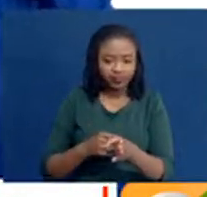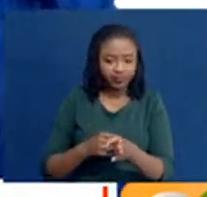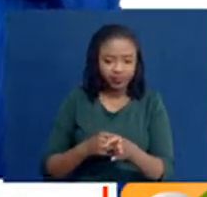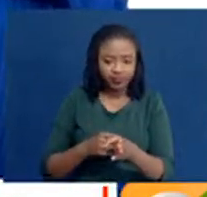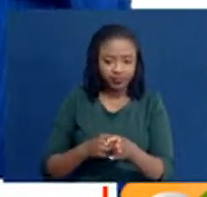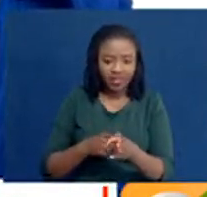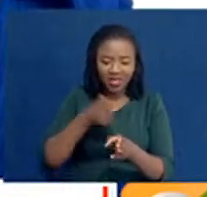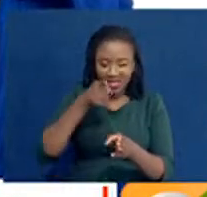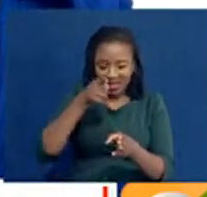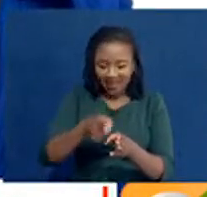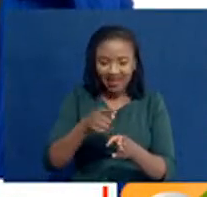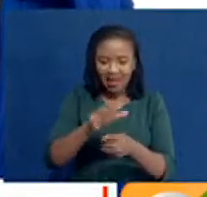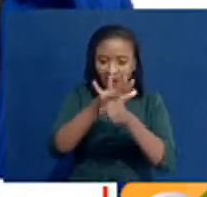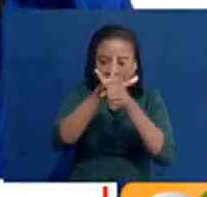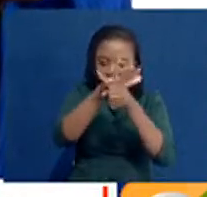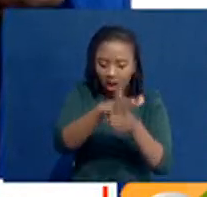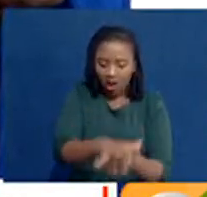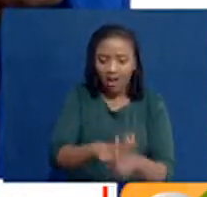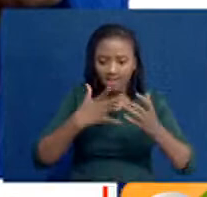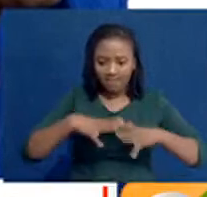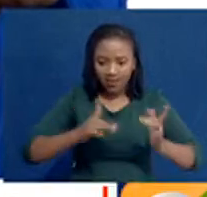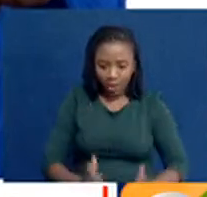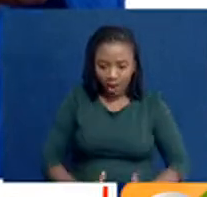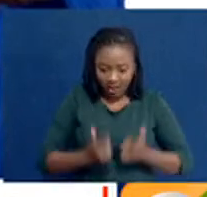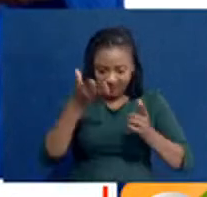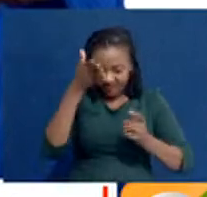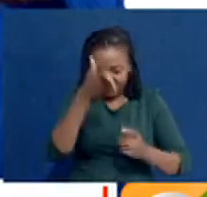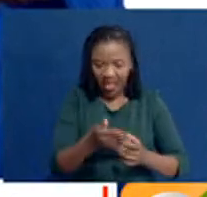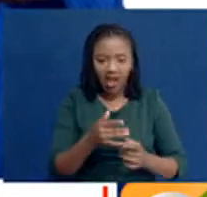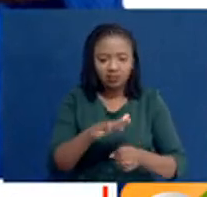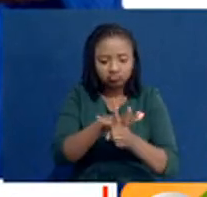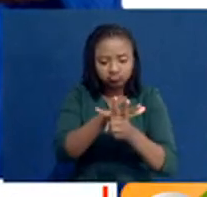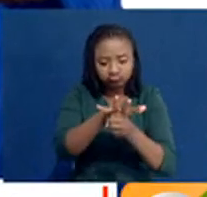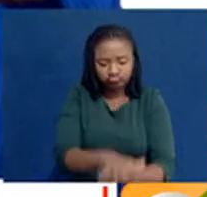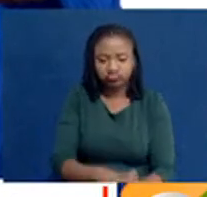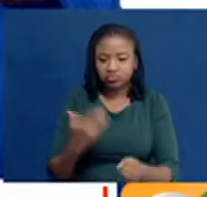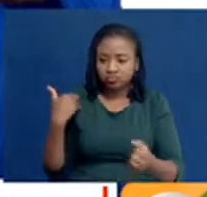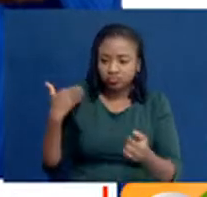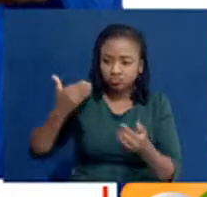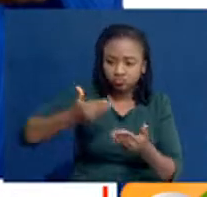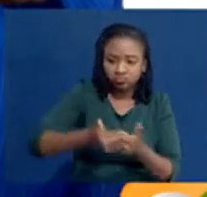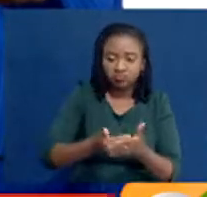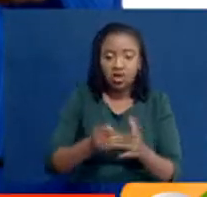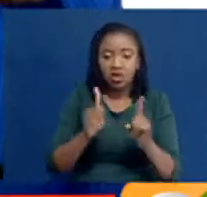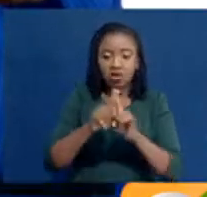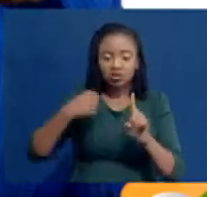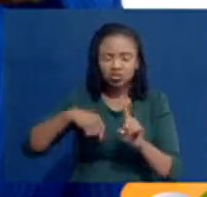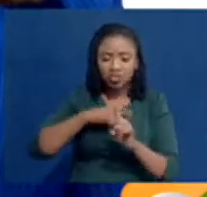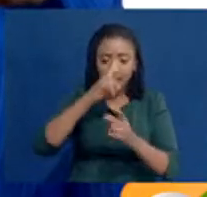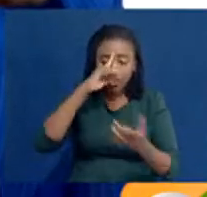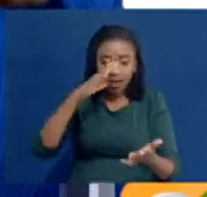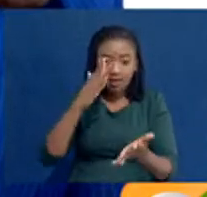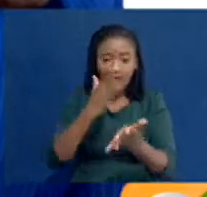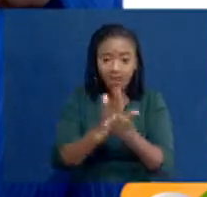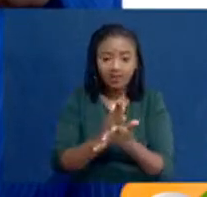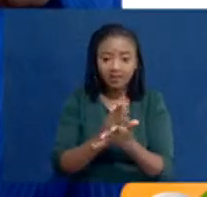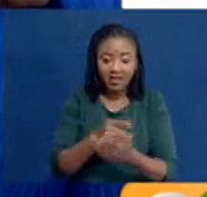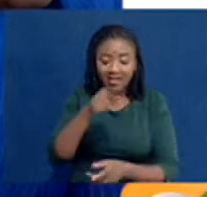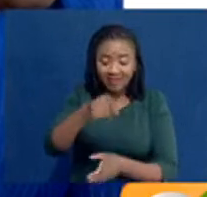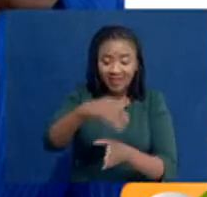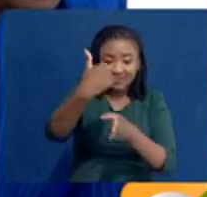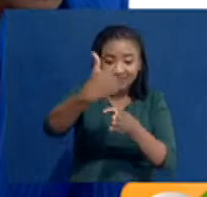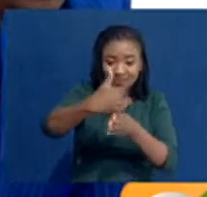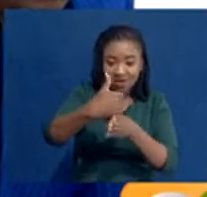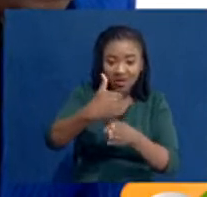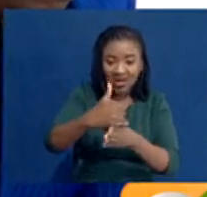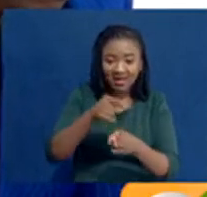a historical injustice to the Sabaot community to date? And it is our belief that this boundary, which remains to